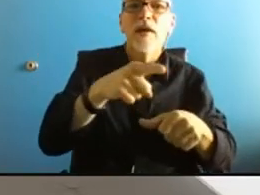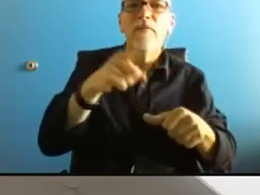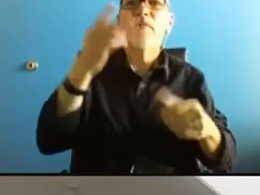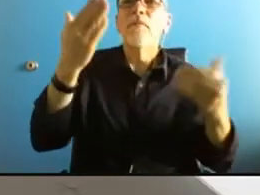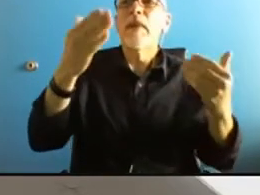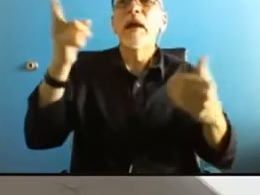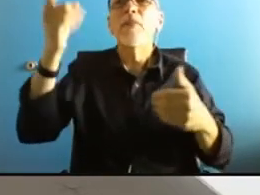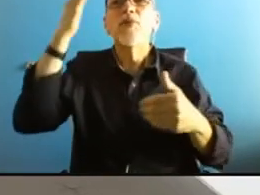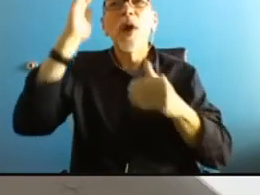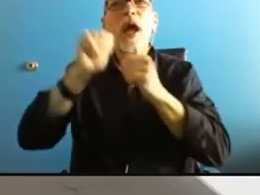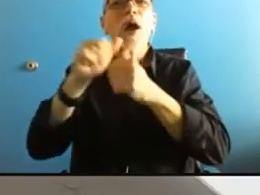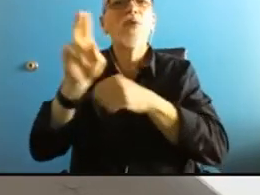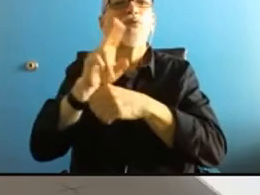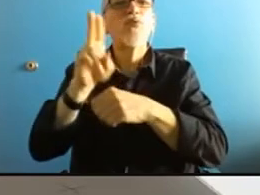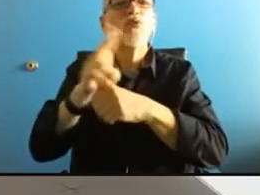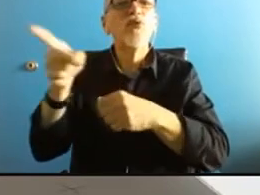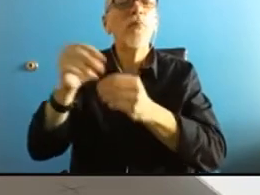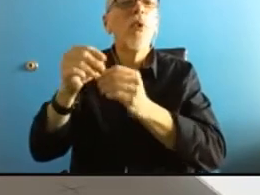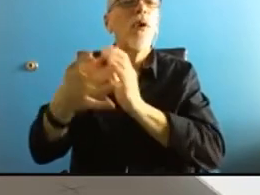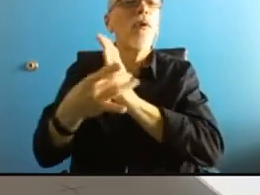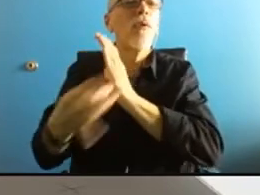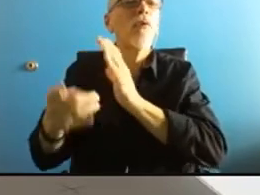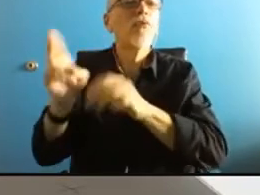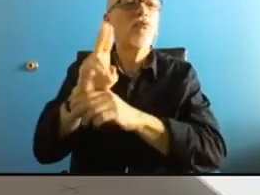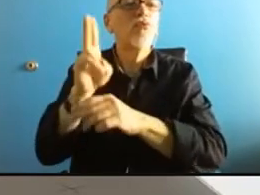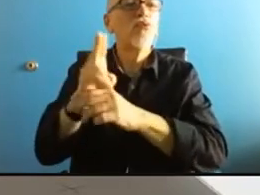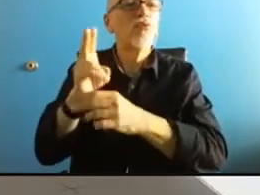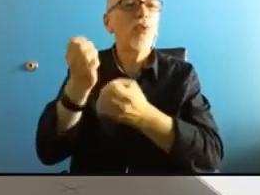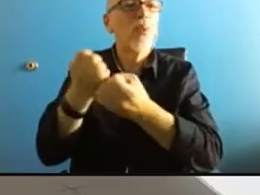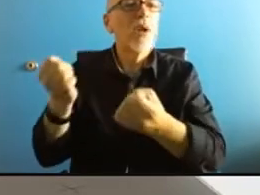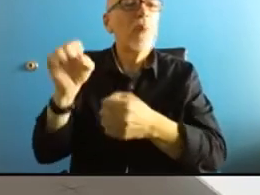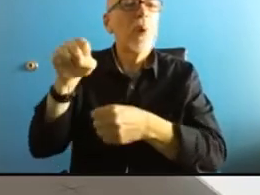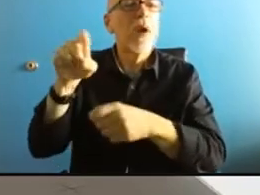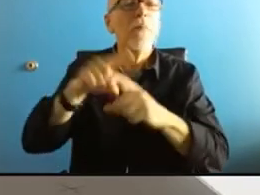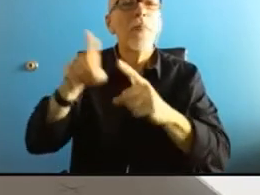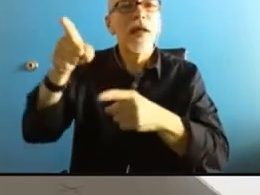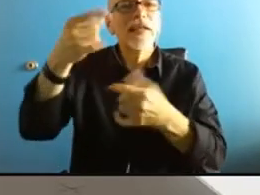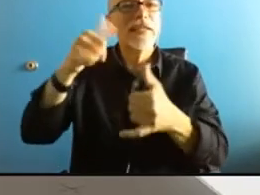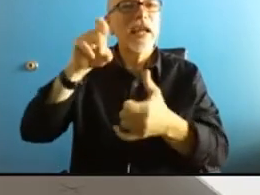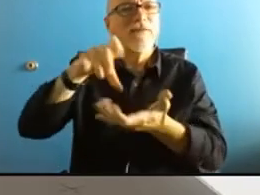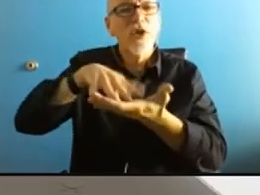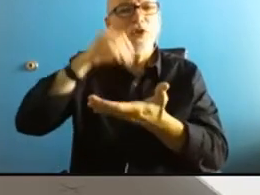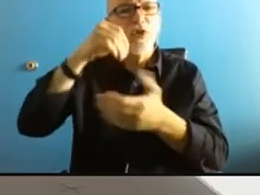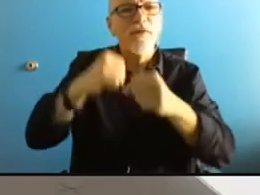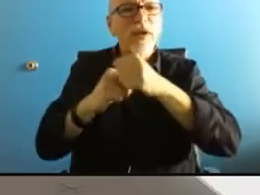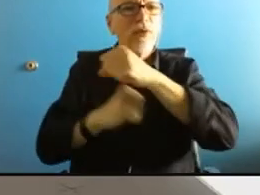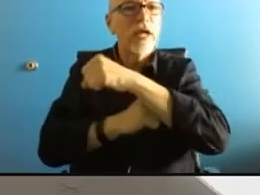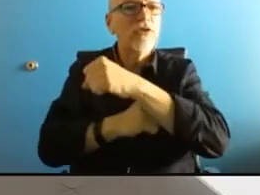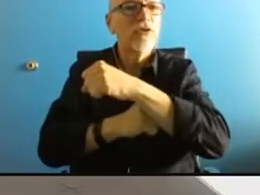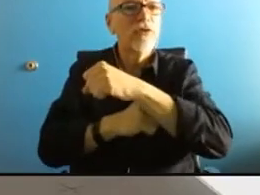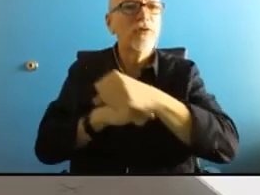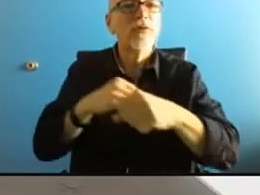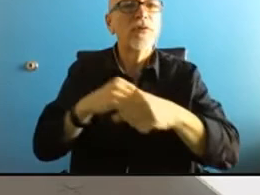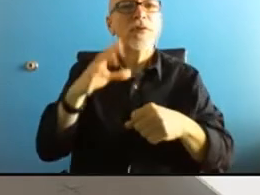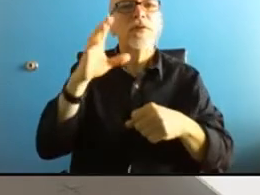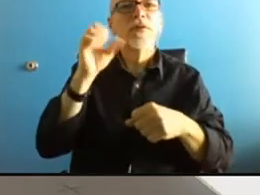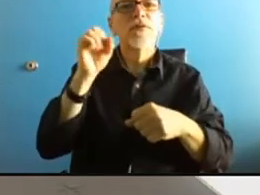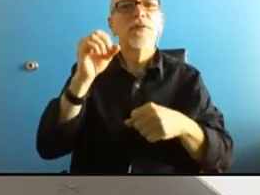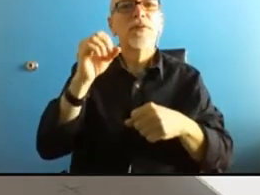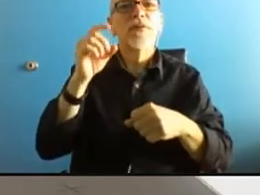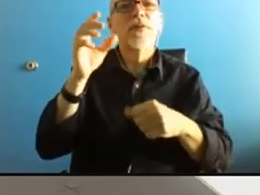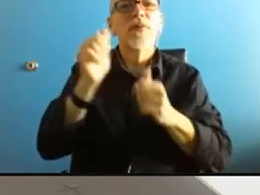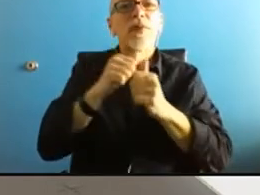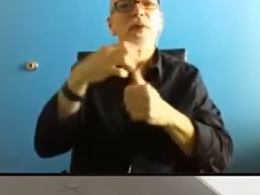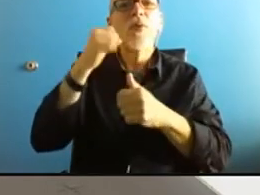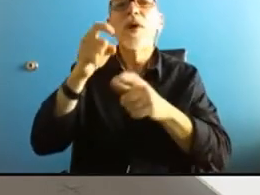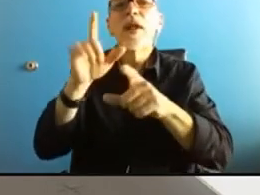how to use a device a little bit better, but they still need to learn the foundations. And we notice that with the older students. Go